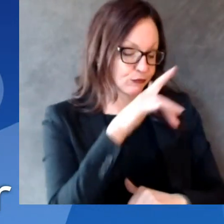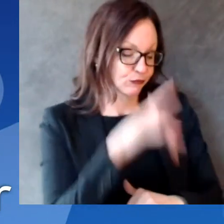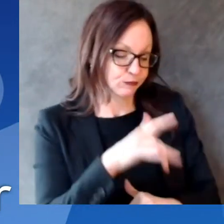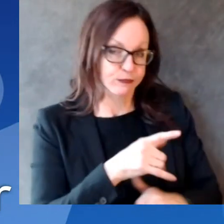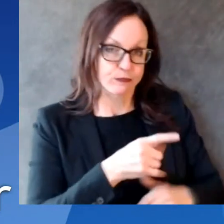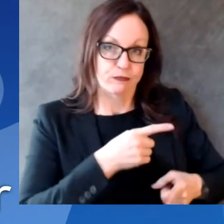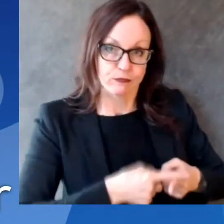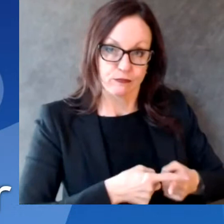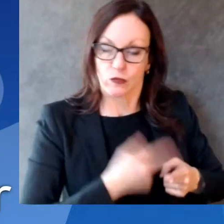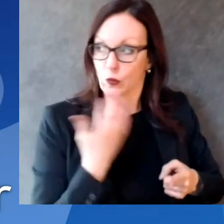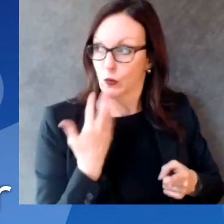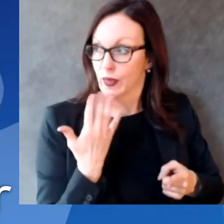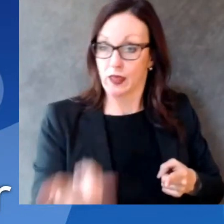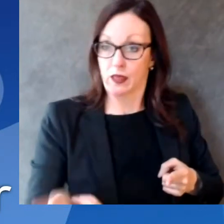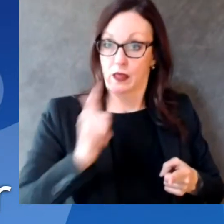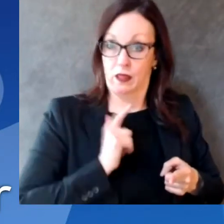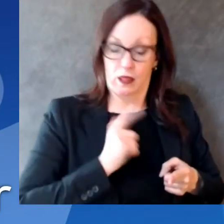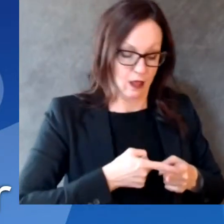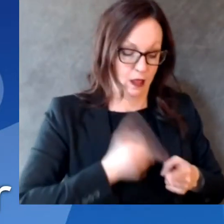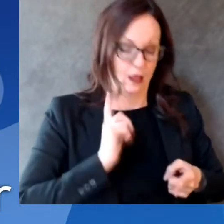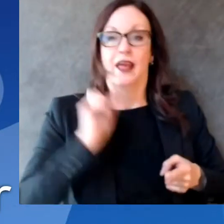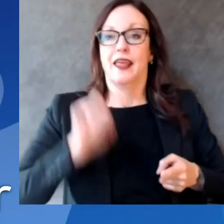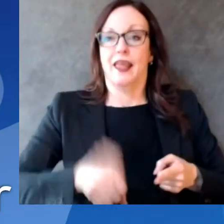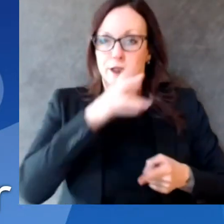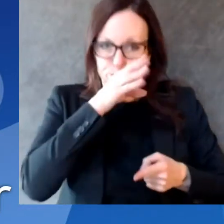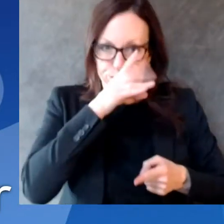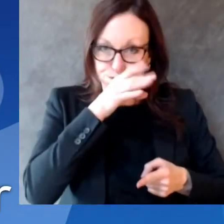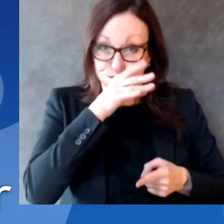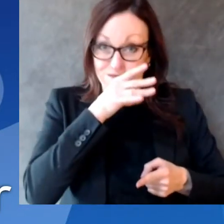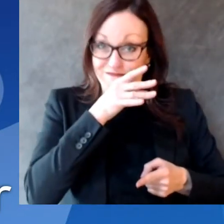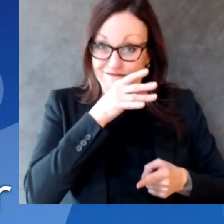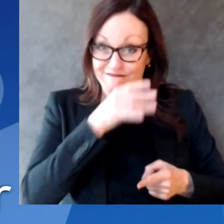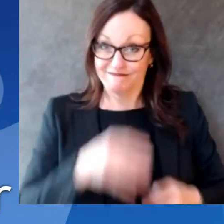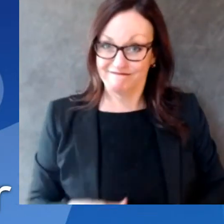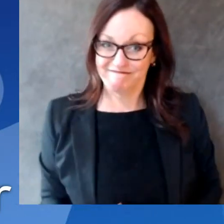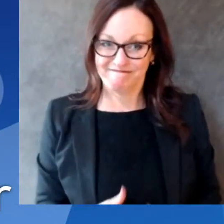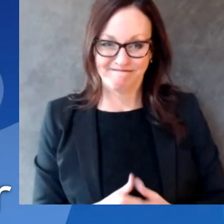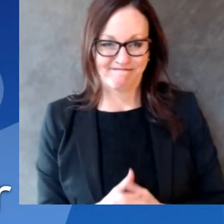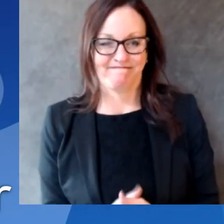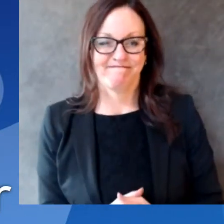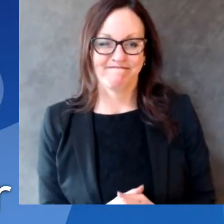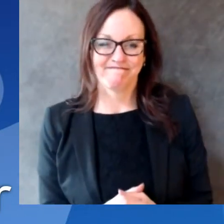question. And we begin today with Eric Gunn at the Wisconsin Examiner. Eric.